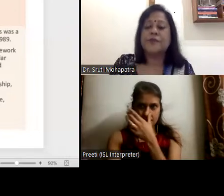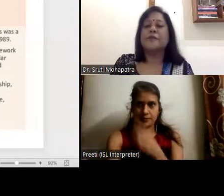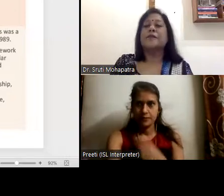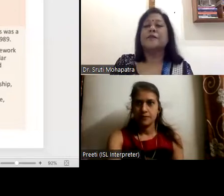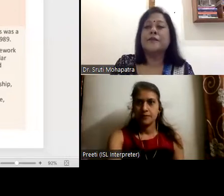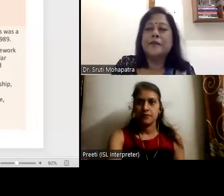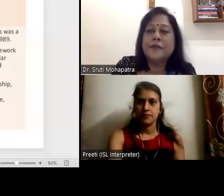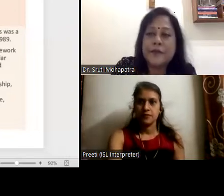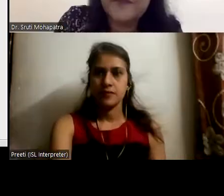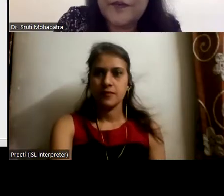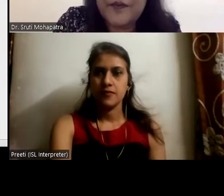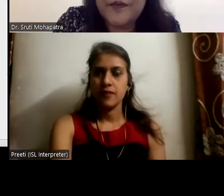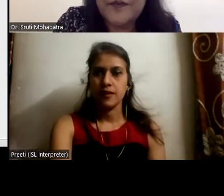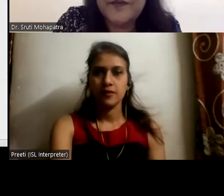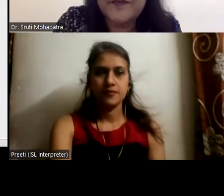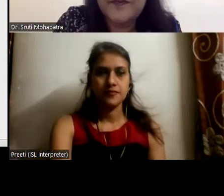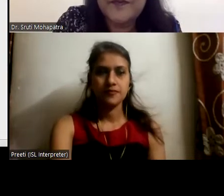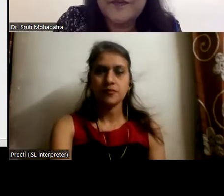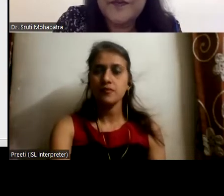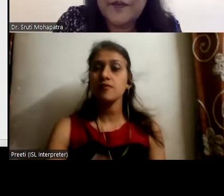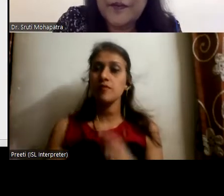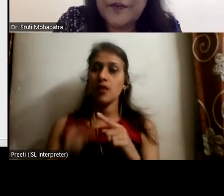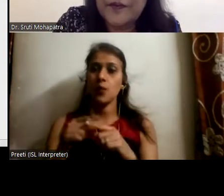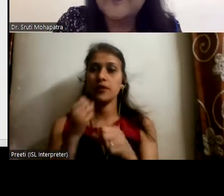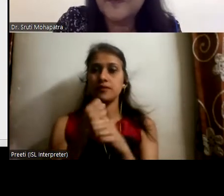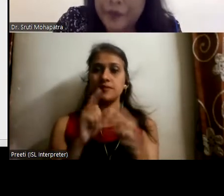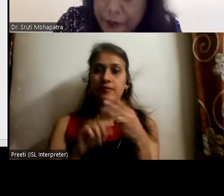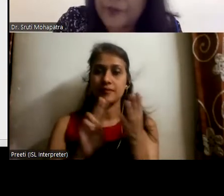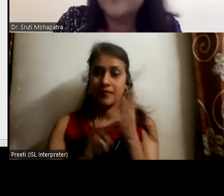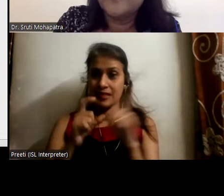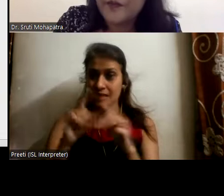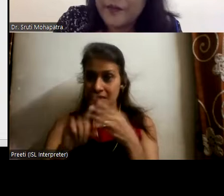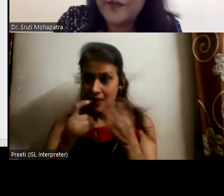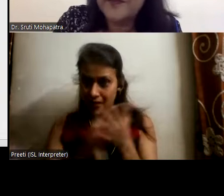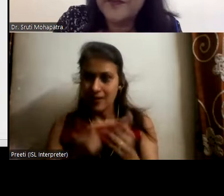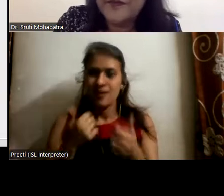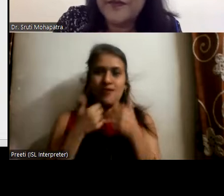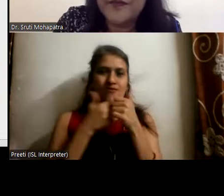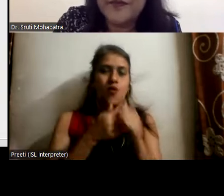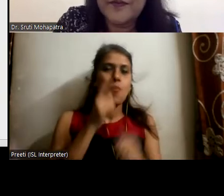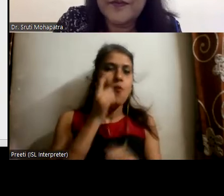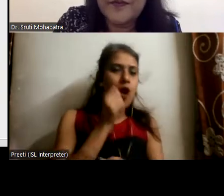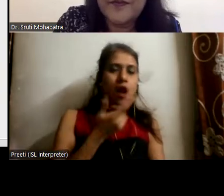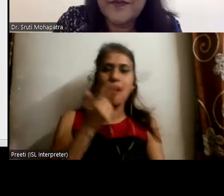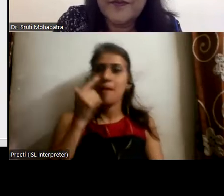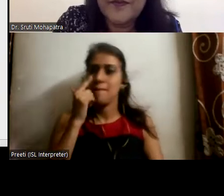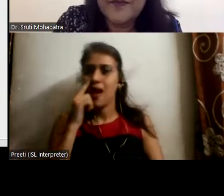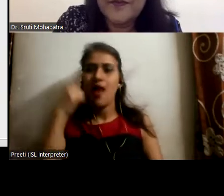it gender or race or disability. We are looking at all the aspects. Uh,